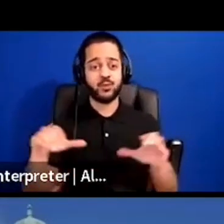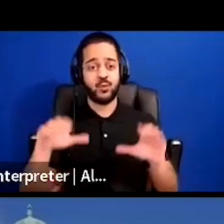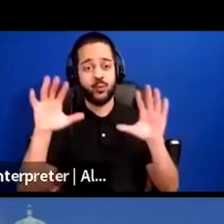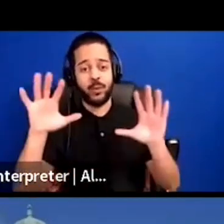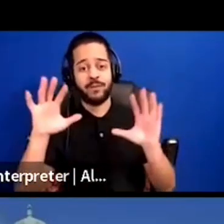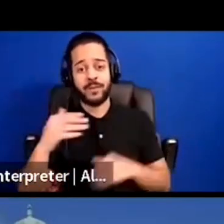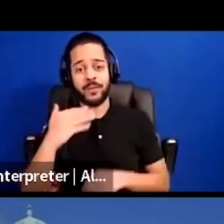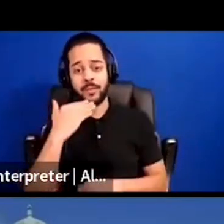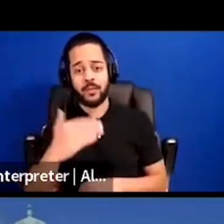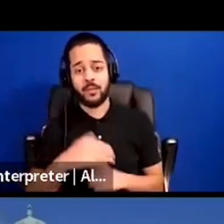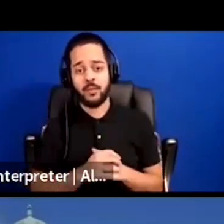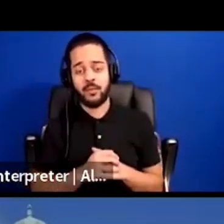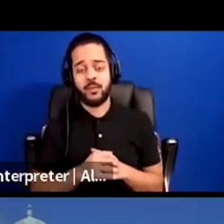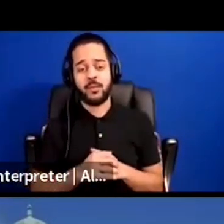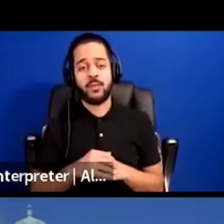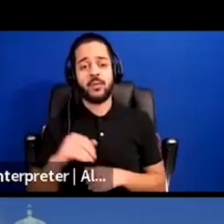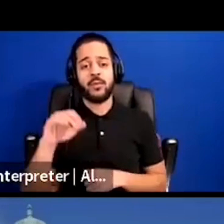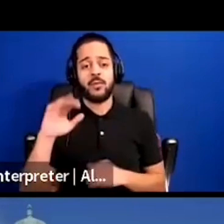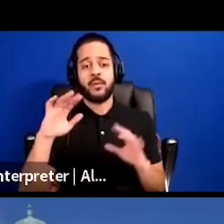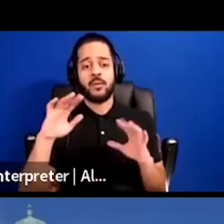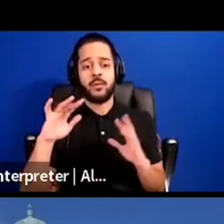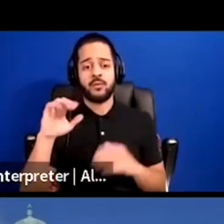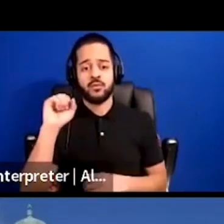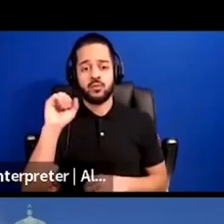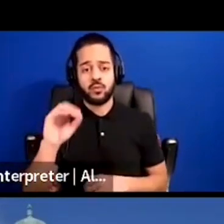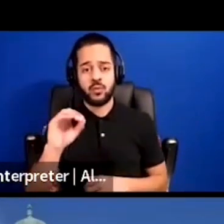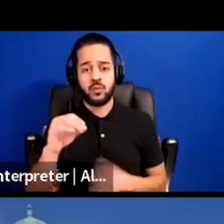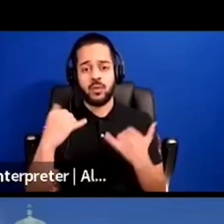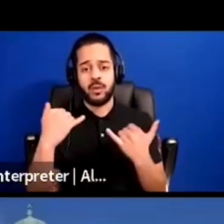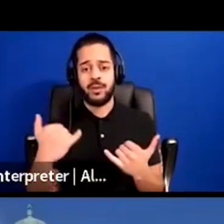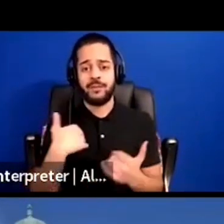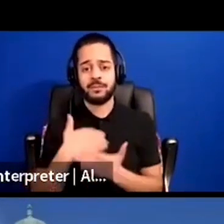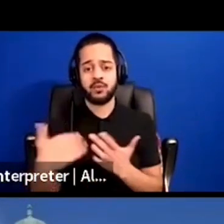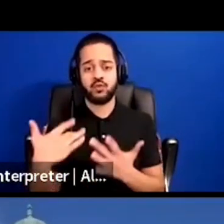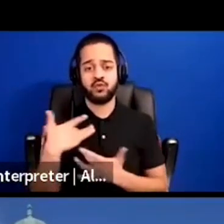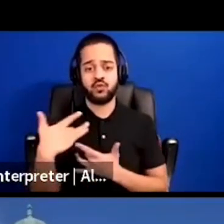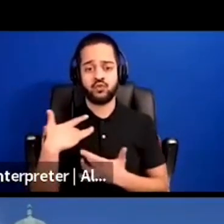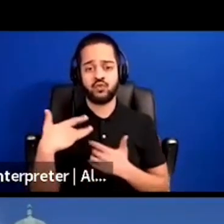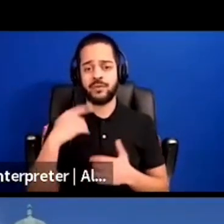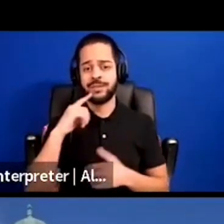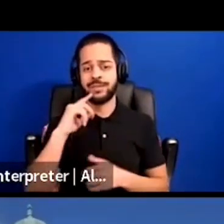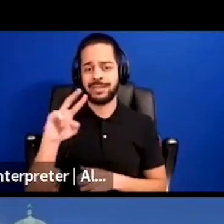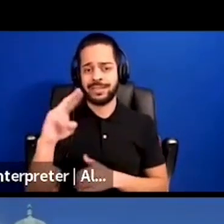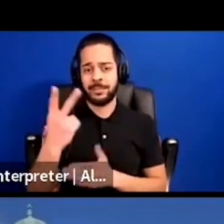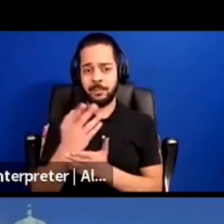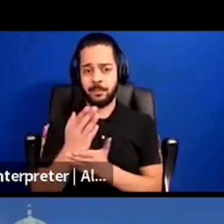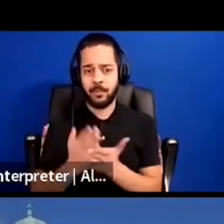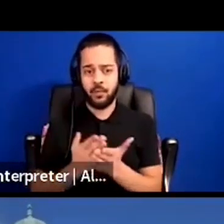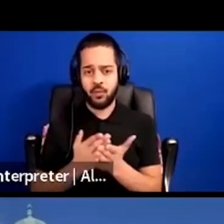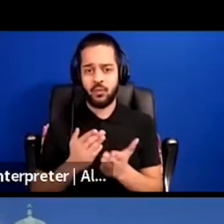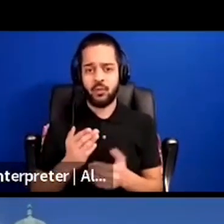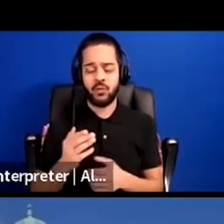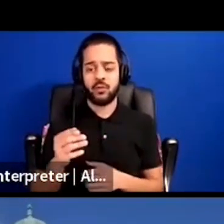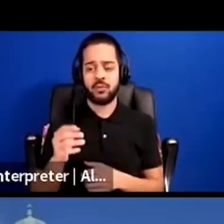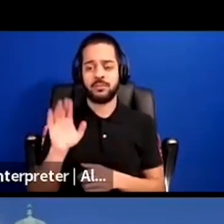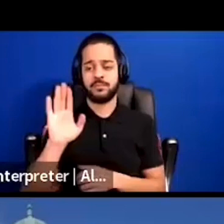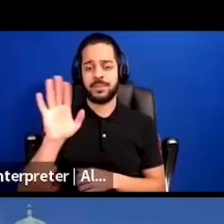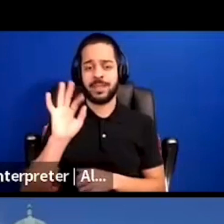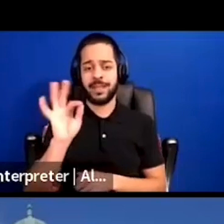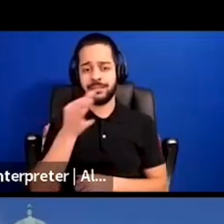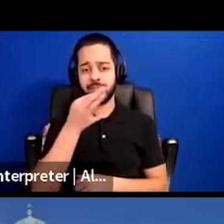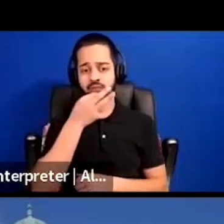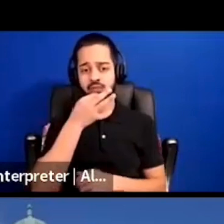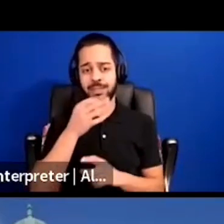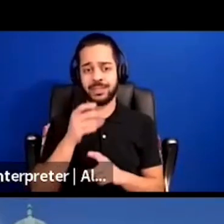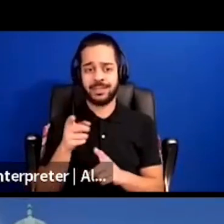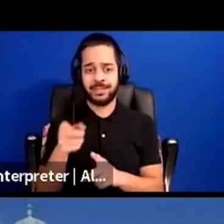you. So I have a concern with the second part of it, with the expertise. I